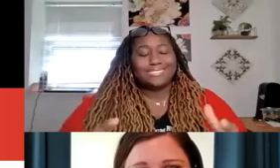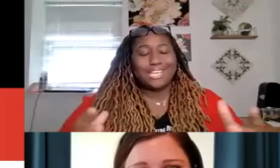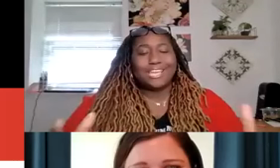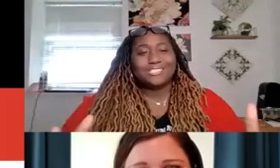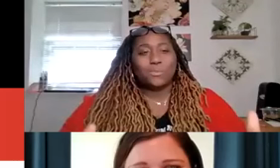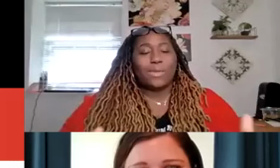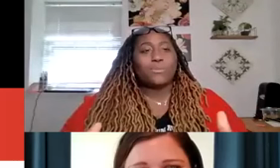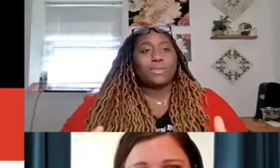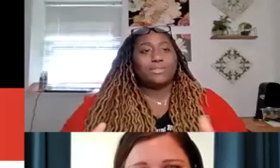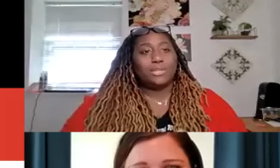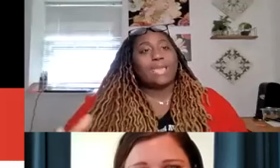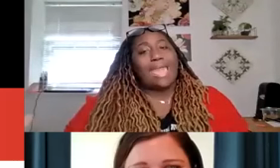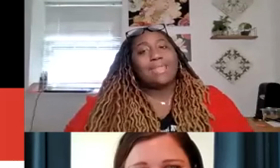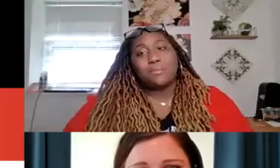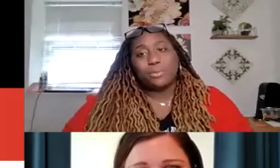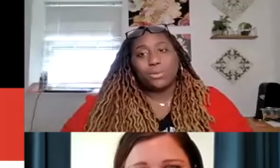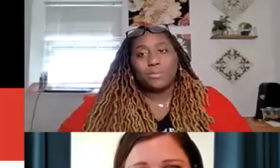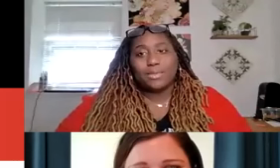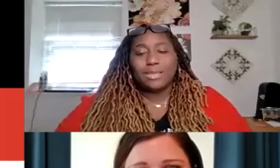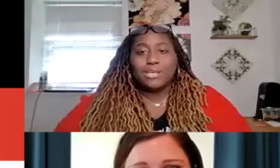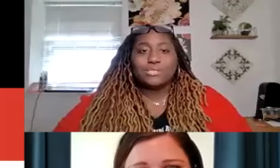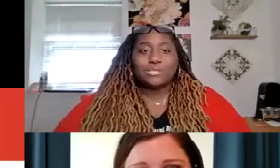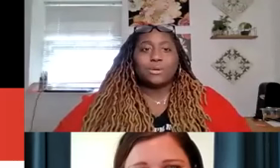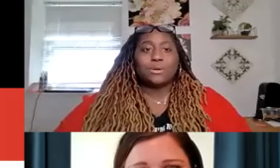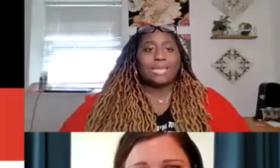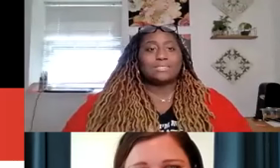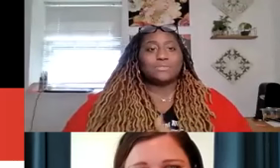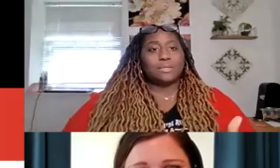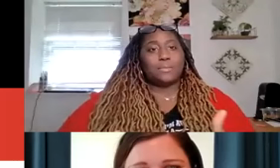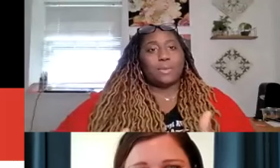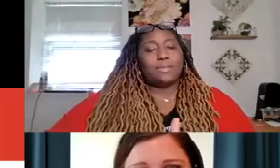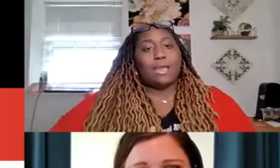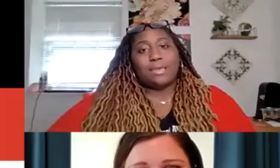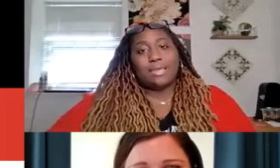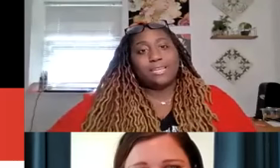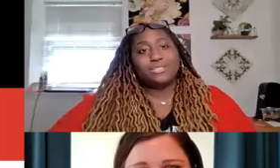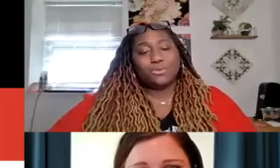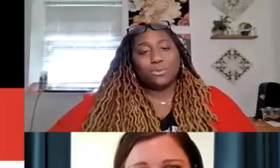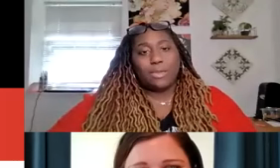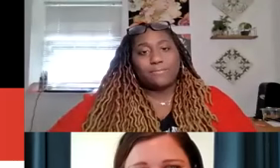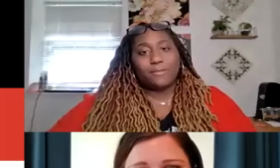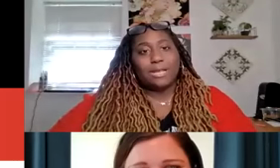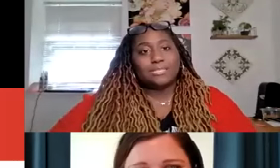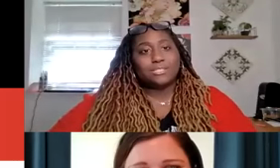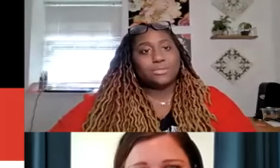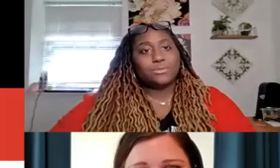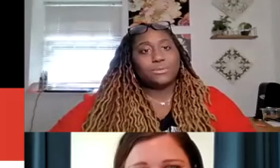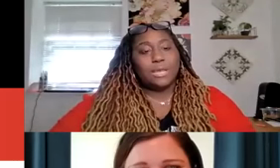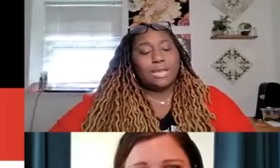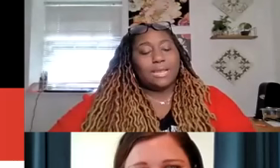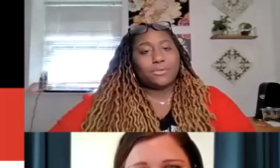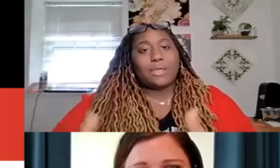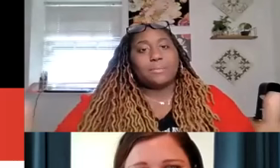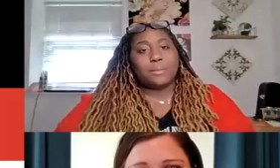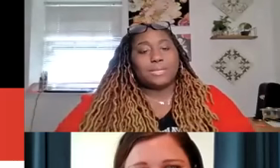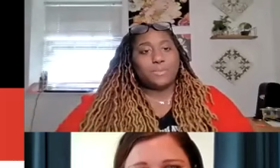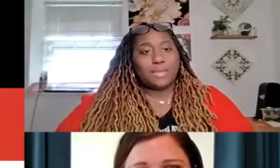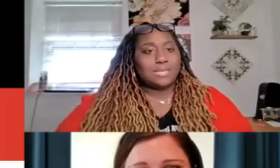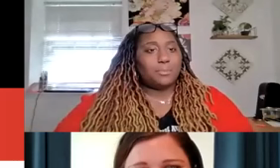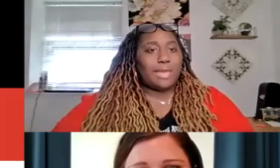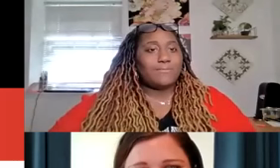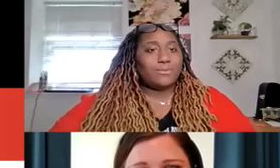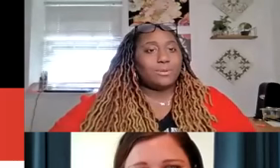started to change the way we look at employment. So it's really been an integral way for us to create